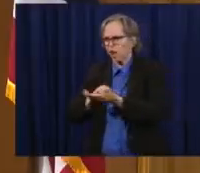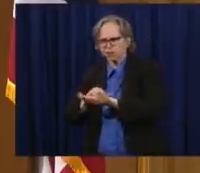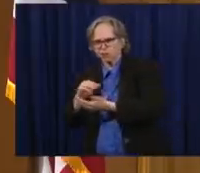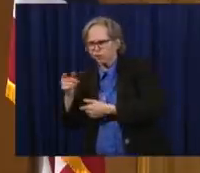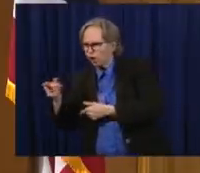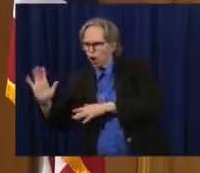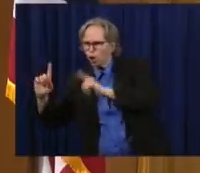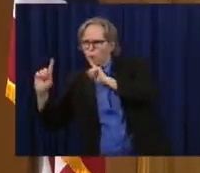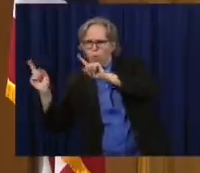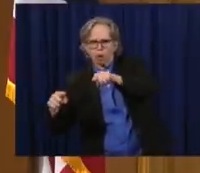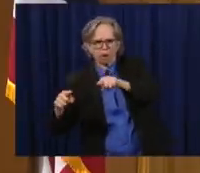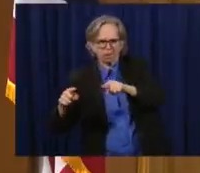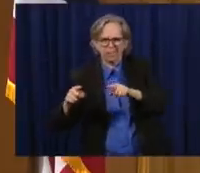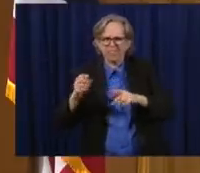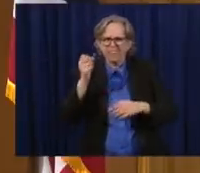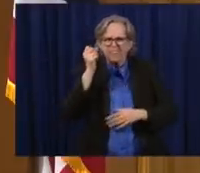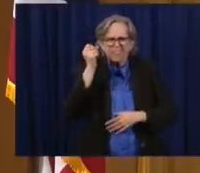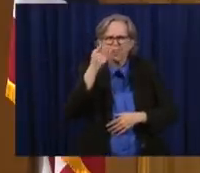by that? Well,